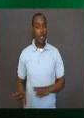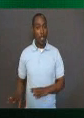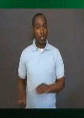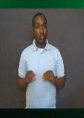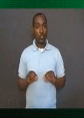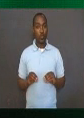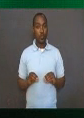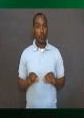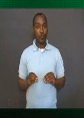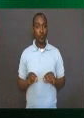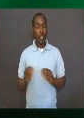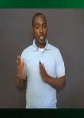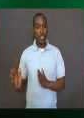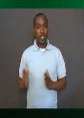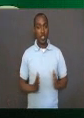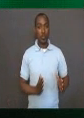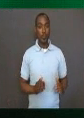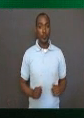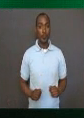Students, let's get ready.